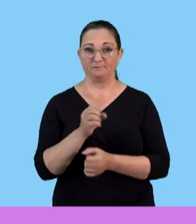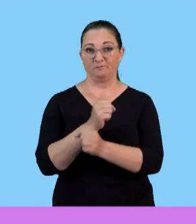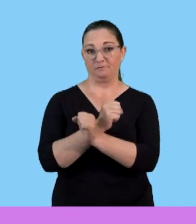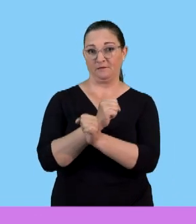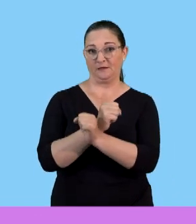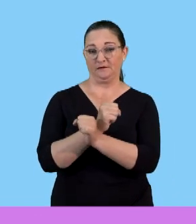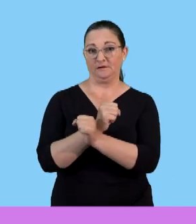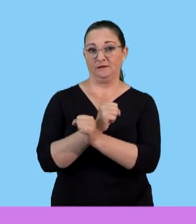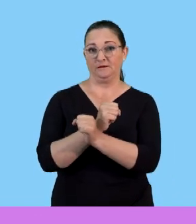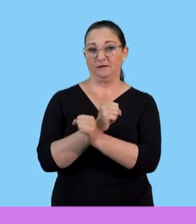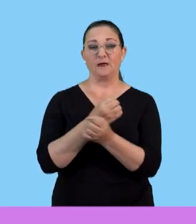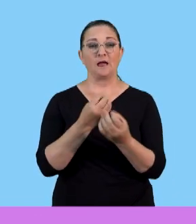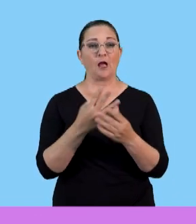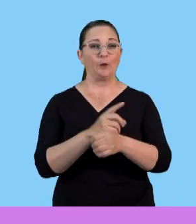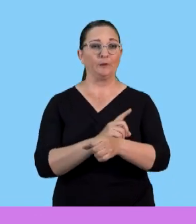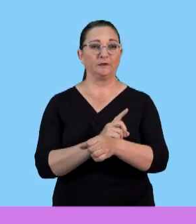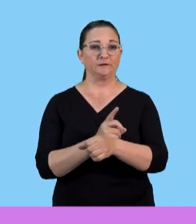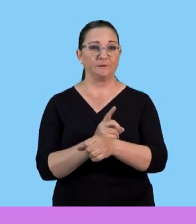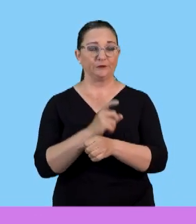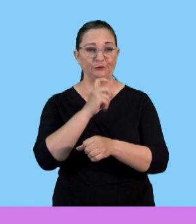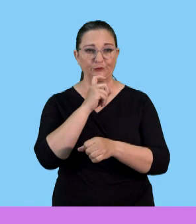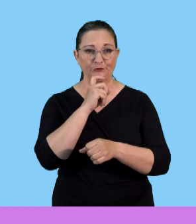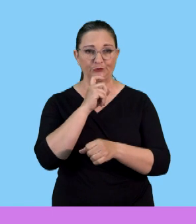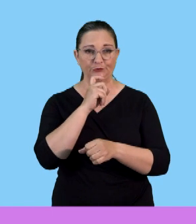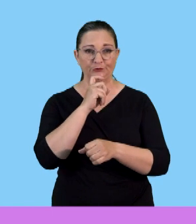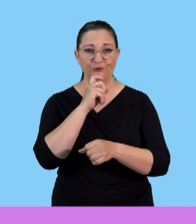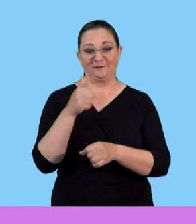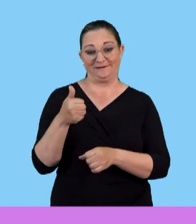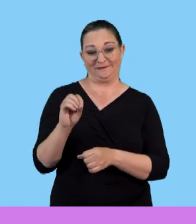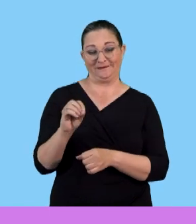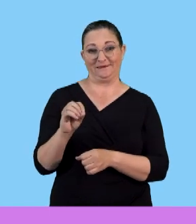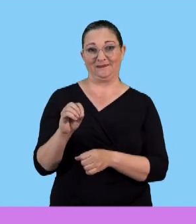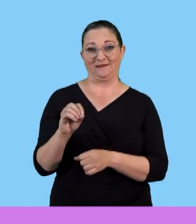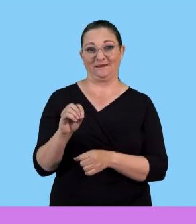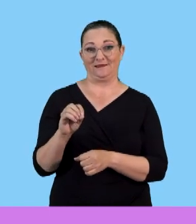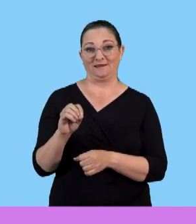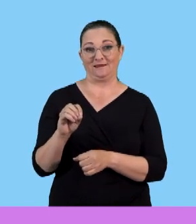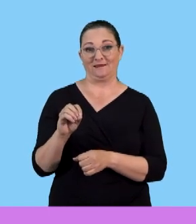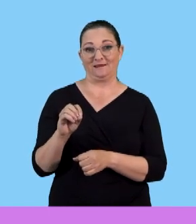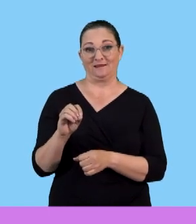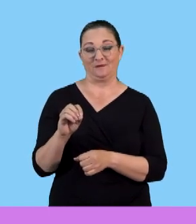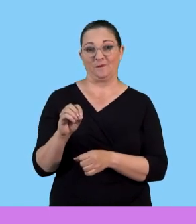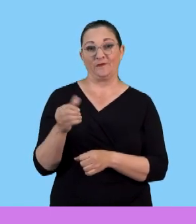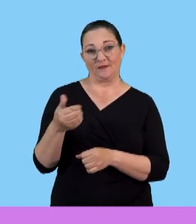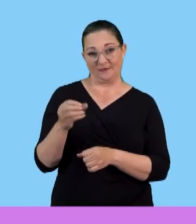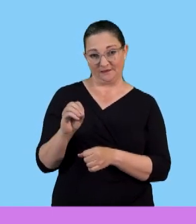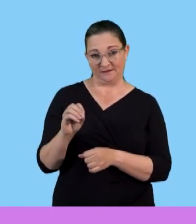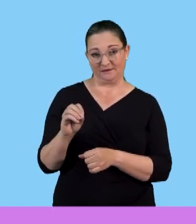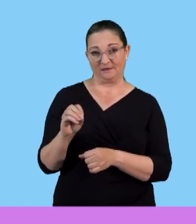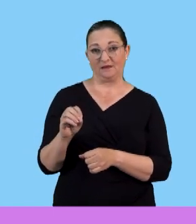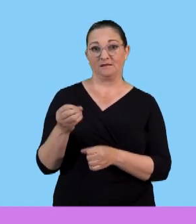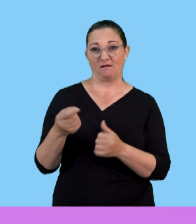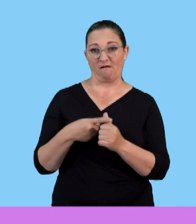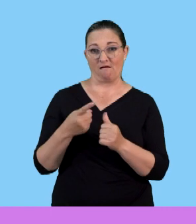2.50, and that is multiplied by the number of minutes that I used now, which is 60. So we multiply by